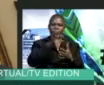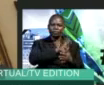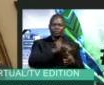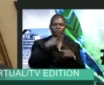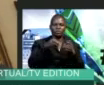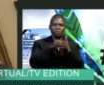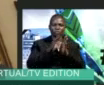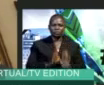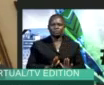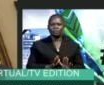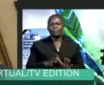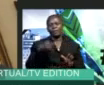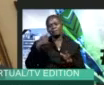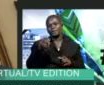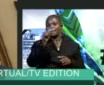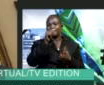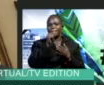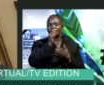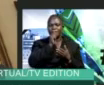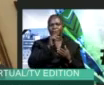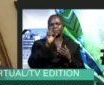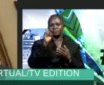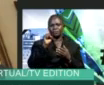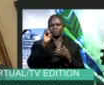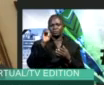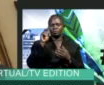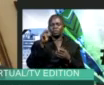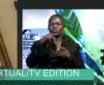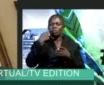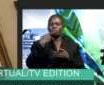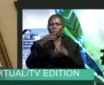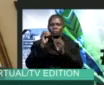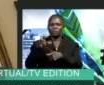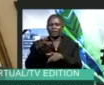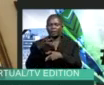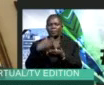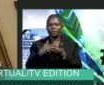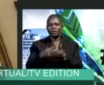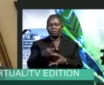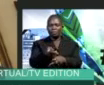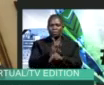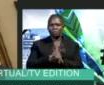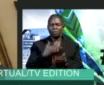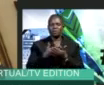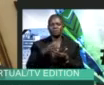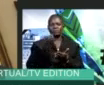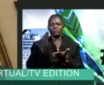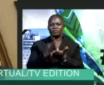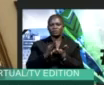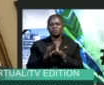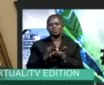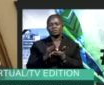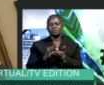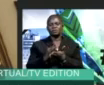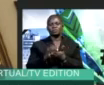owners. The private investors who put their monies, who borrowed monies from financial institutions, will not